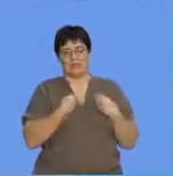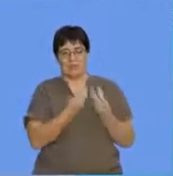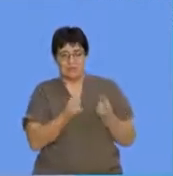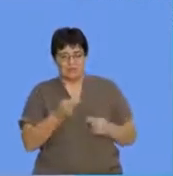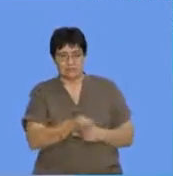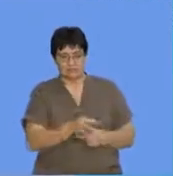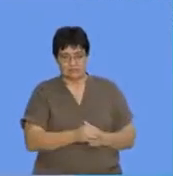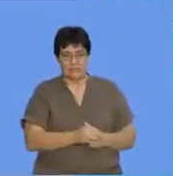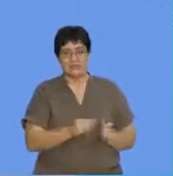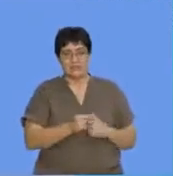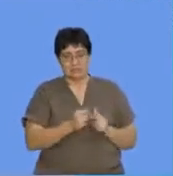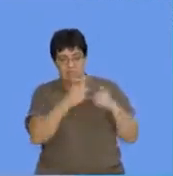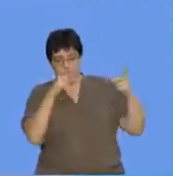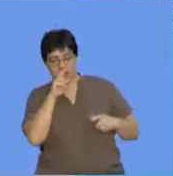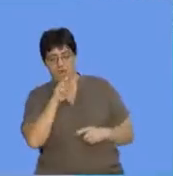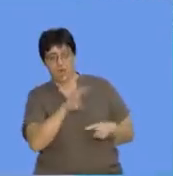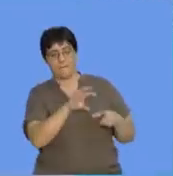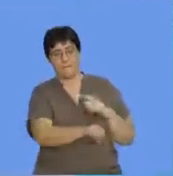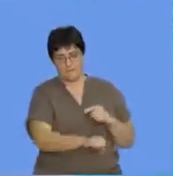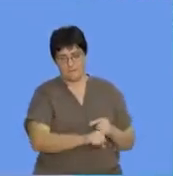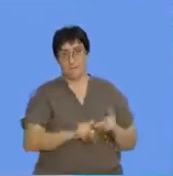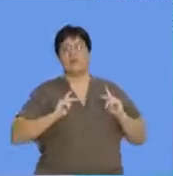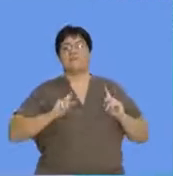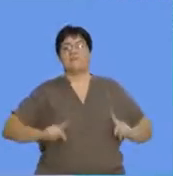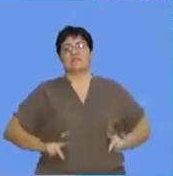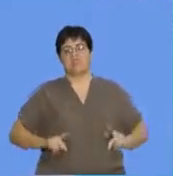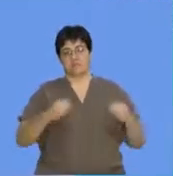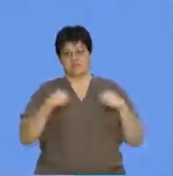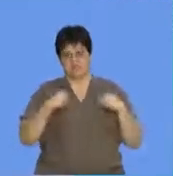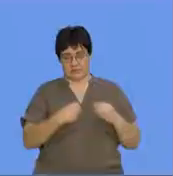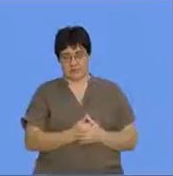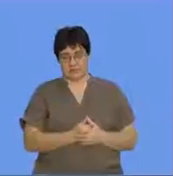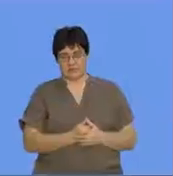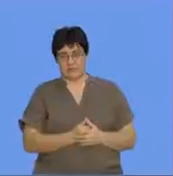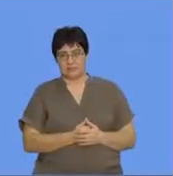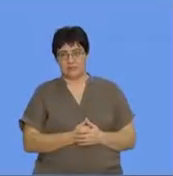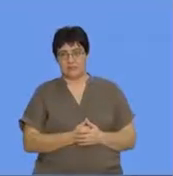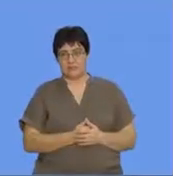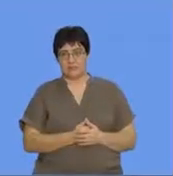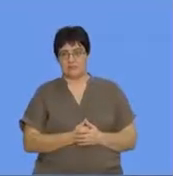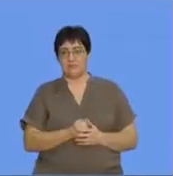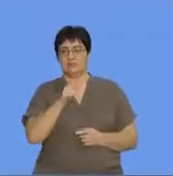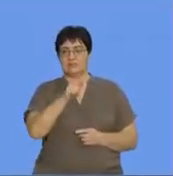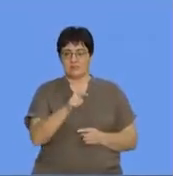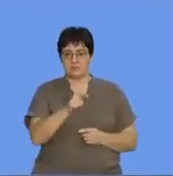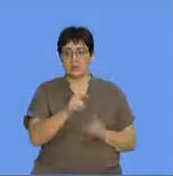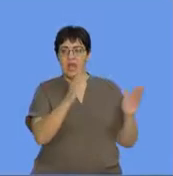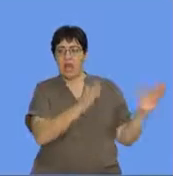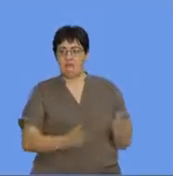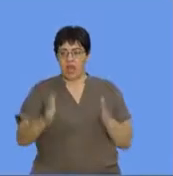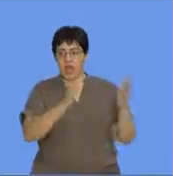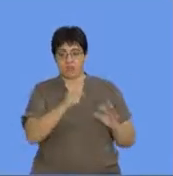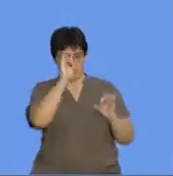what we'd refer to as the physical properties. Right. So the way particles are arranged will also be different.